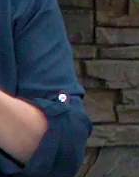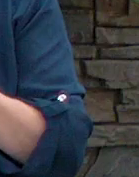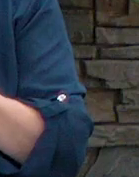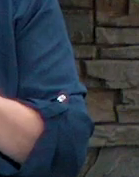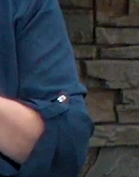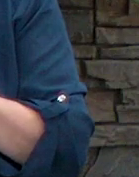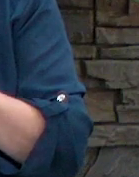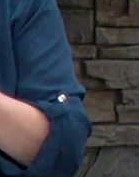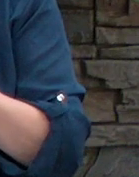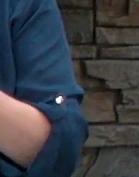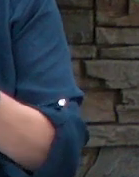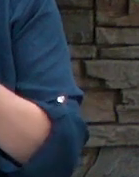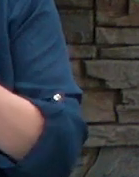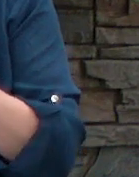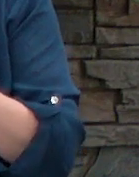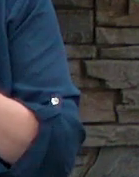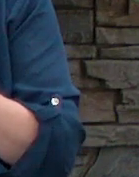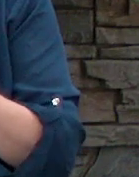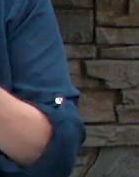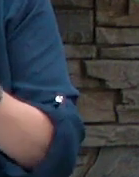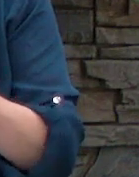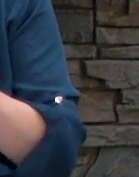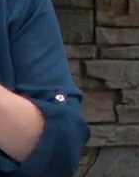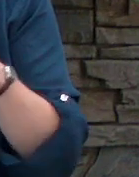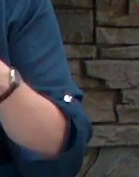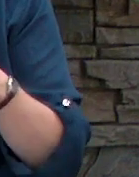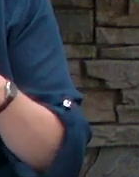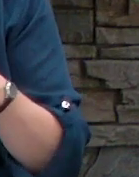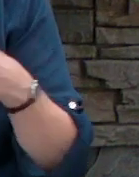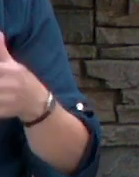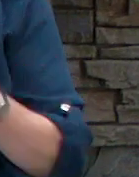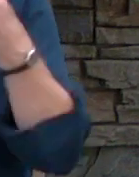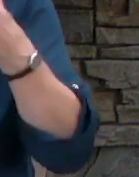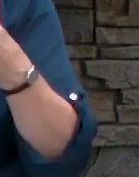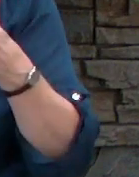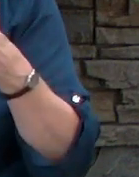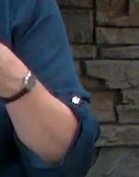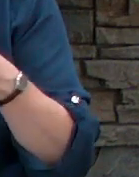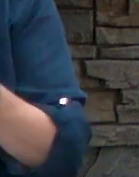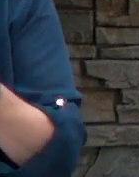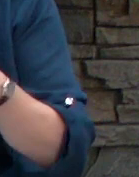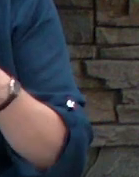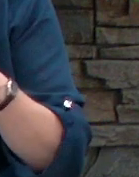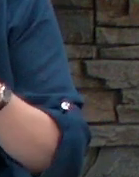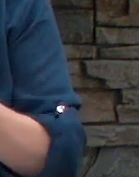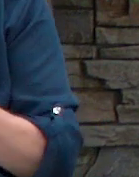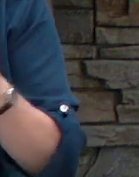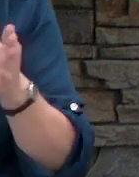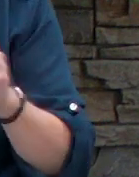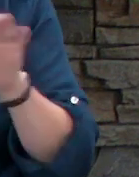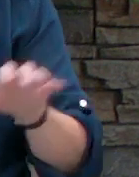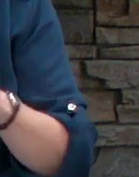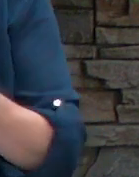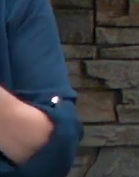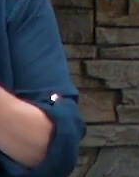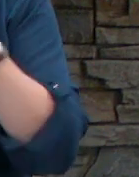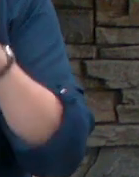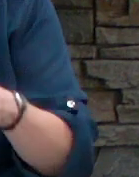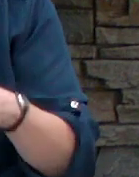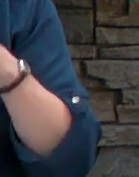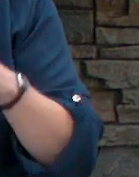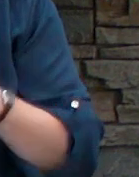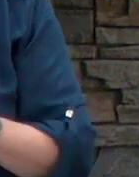some stitches this morning in his hand. He had a mishap while doing the dishes. He says that doing dishes can be